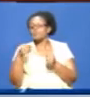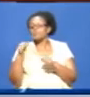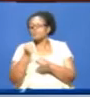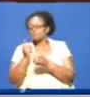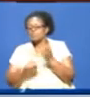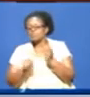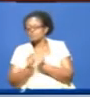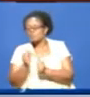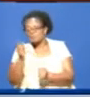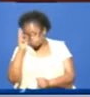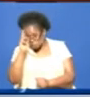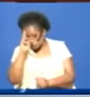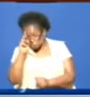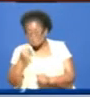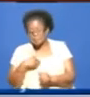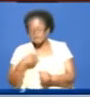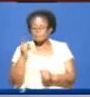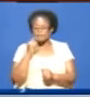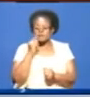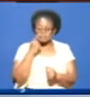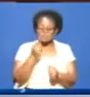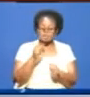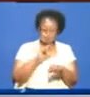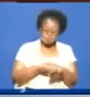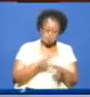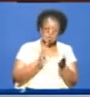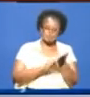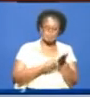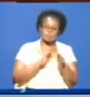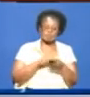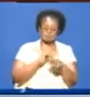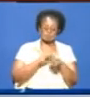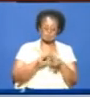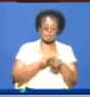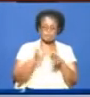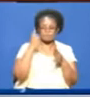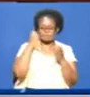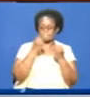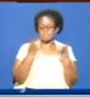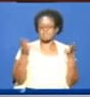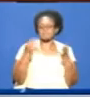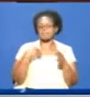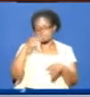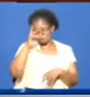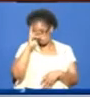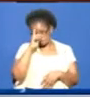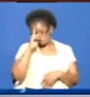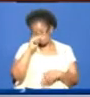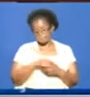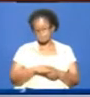I've seen a very good recommendation on training for many of these particular officers of ours. That on recommendation four